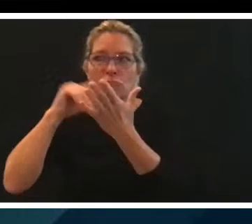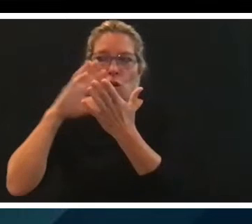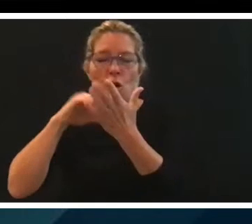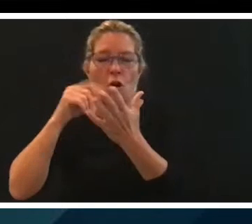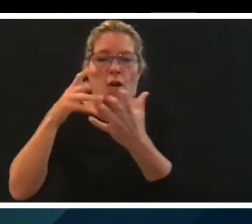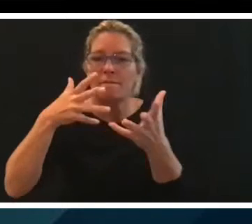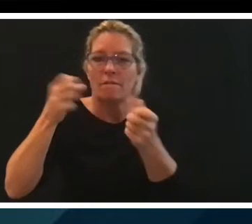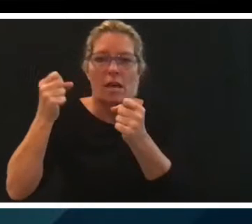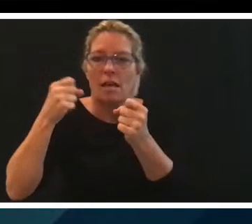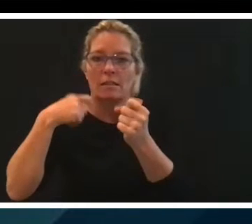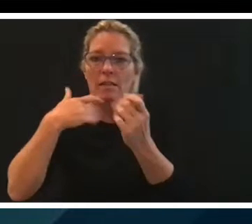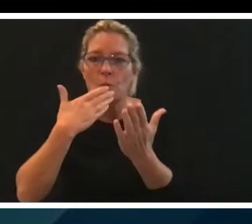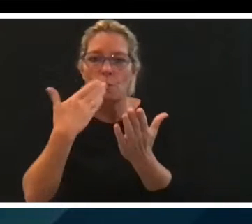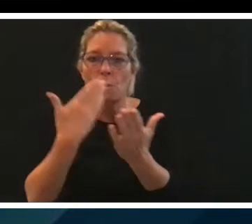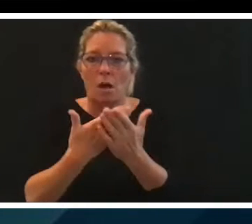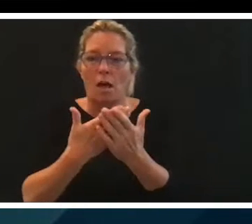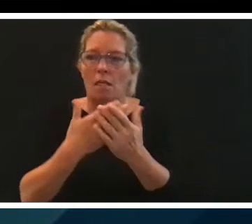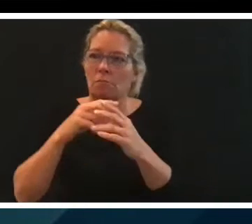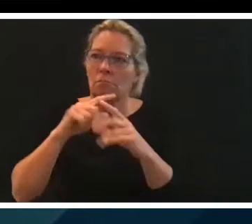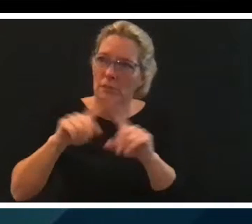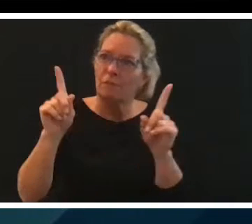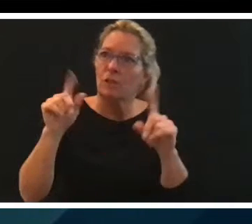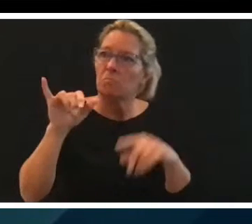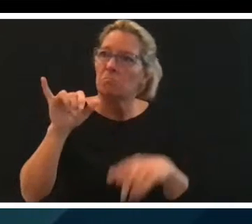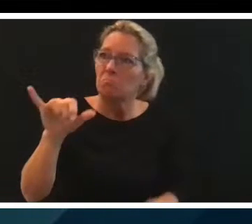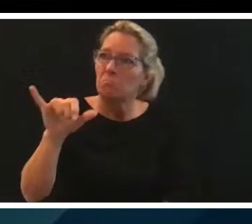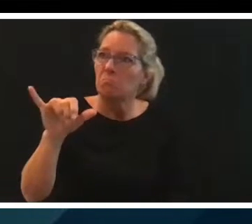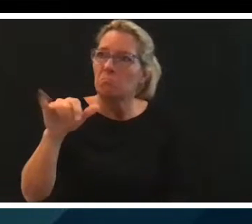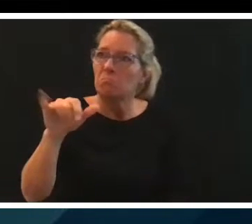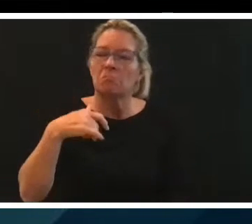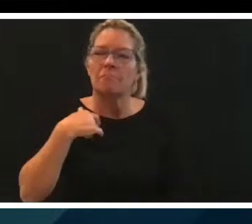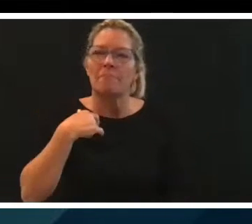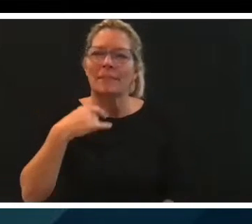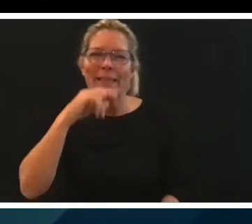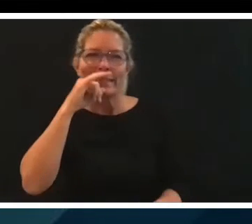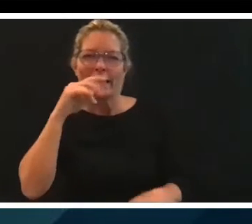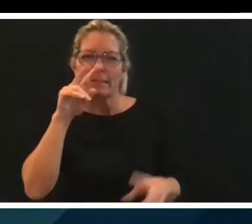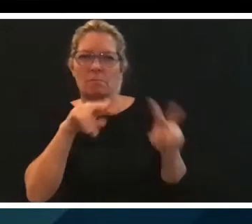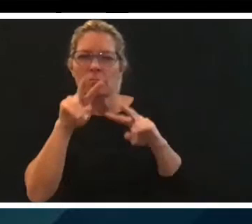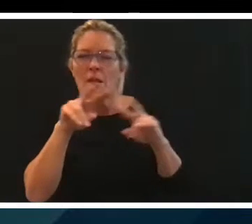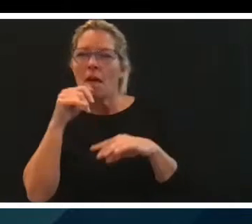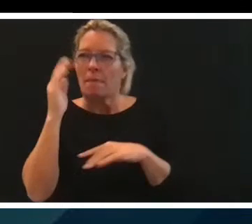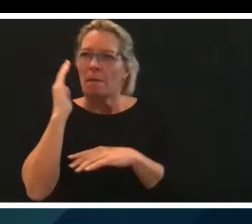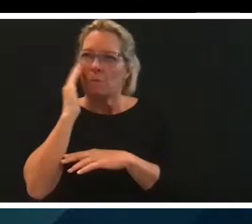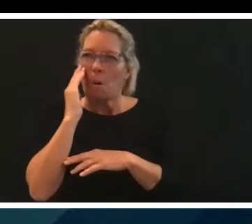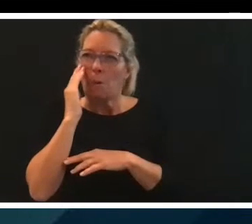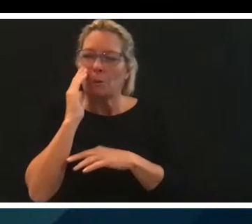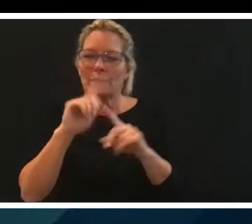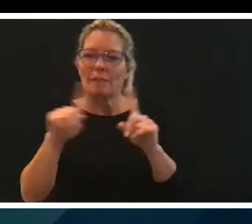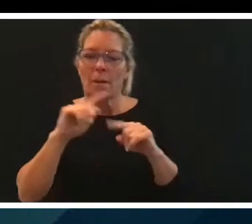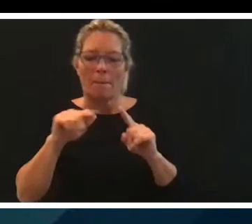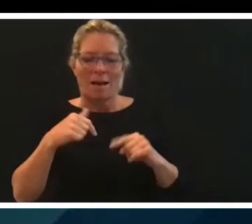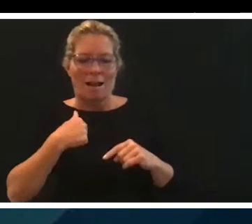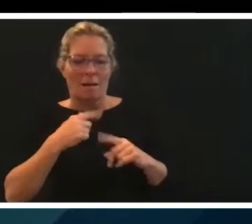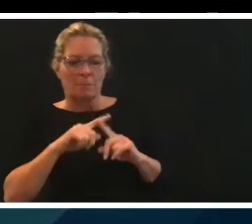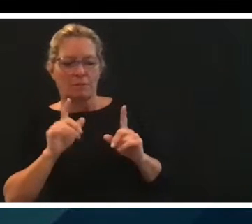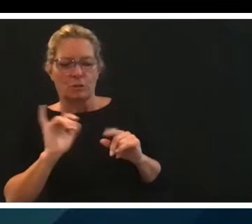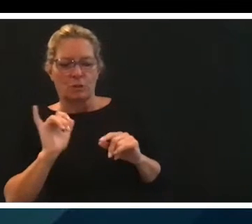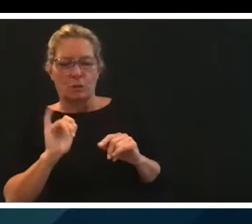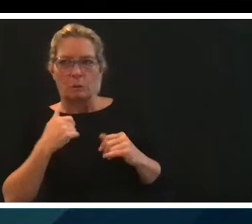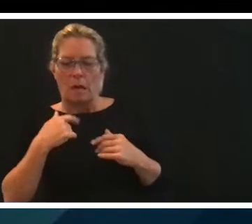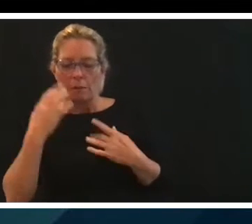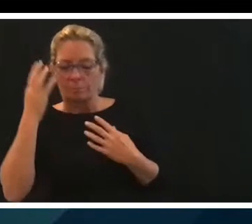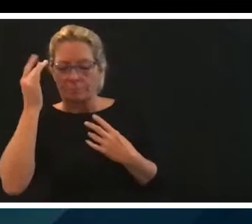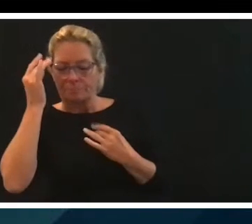well what different is. They know you're different, but they're different too, and they're so busy worried about themselves that they're not